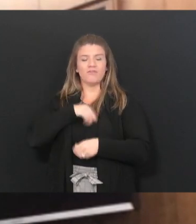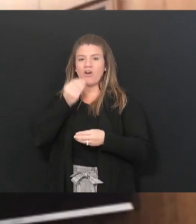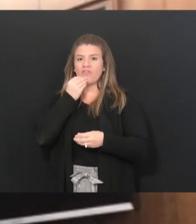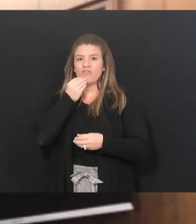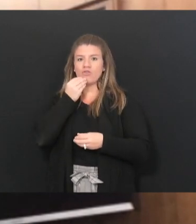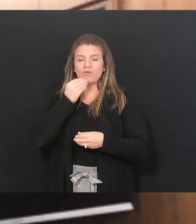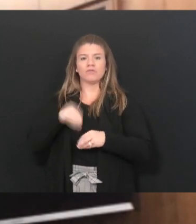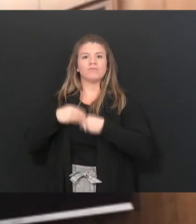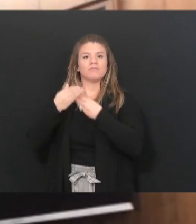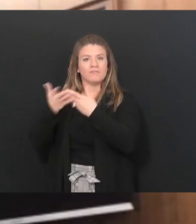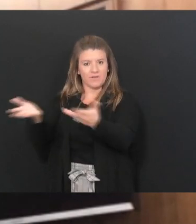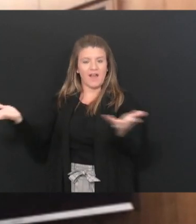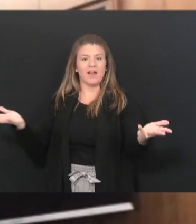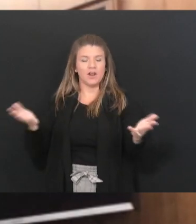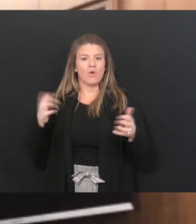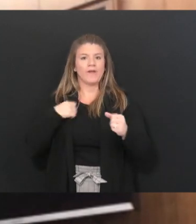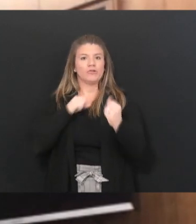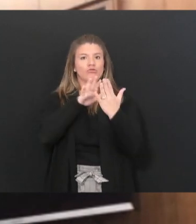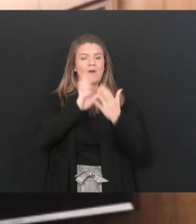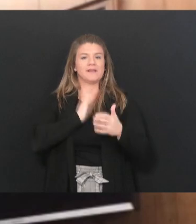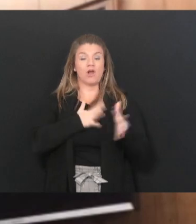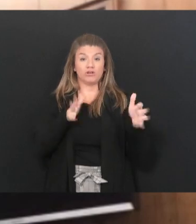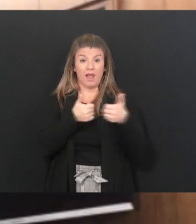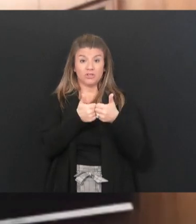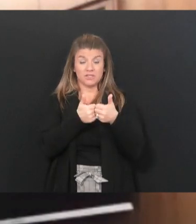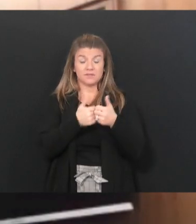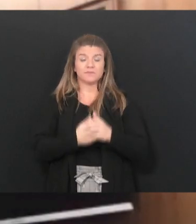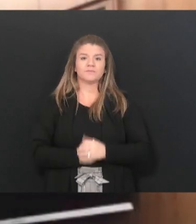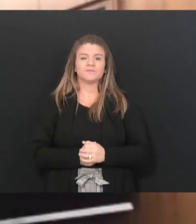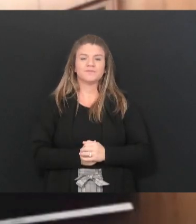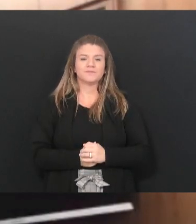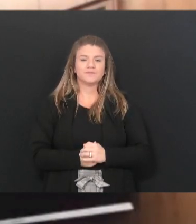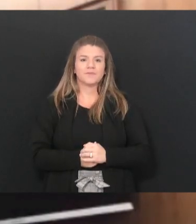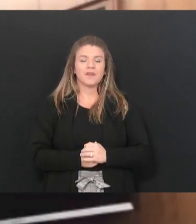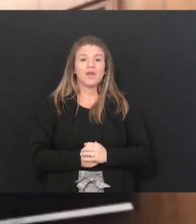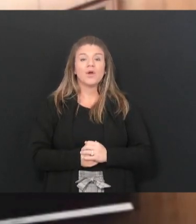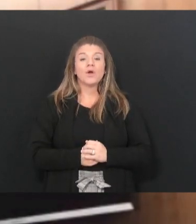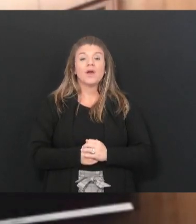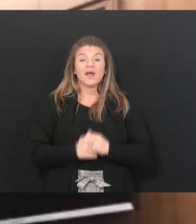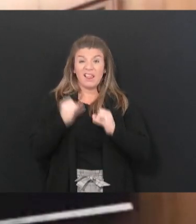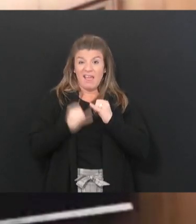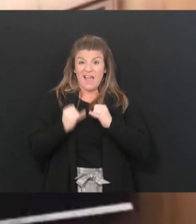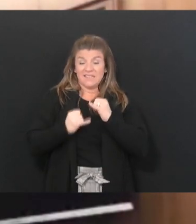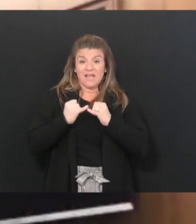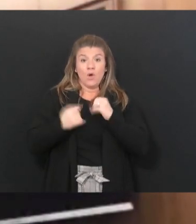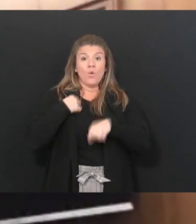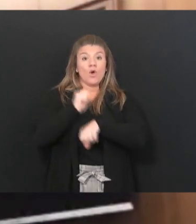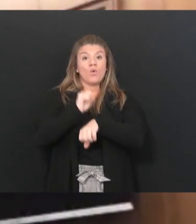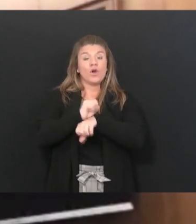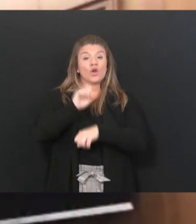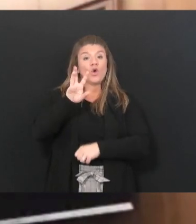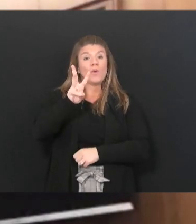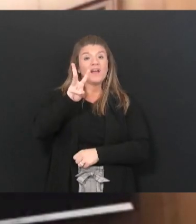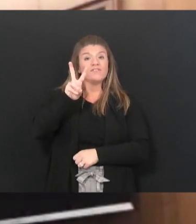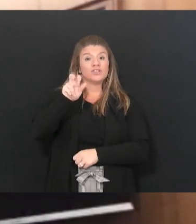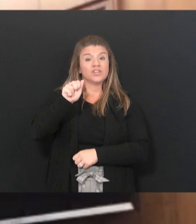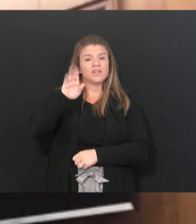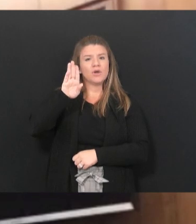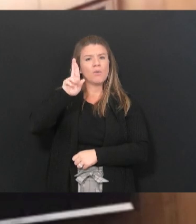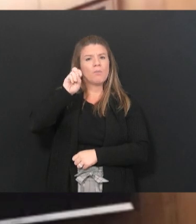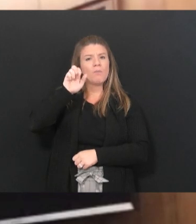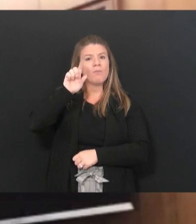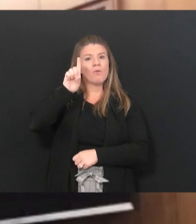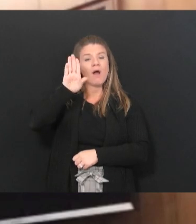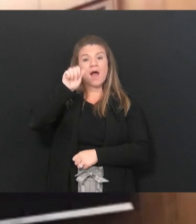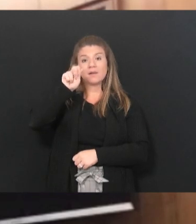as we address the challenges we face. And last, we are working with the West Virginia Broadband Enhancement Council